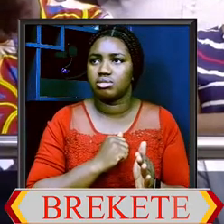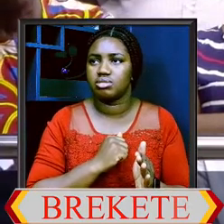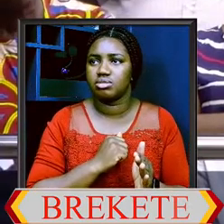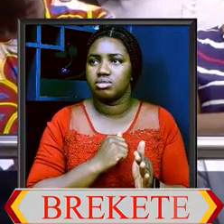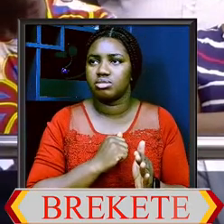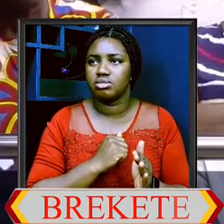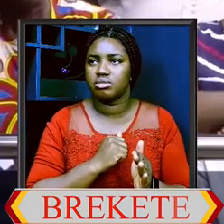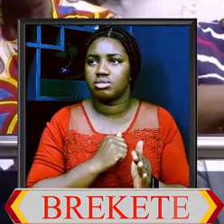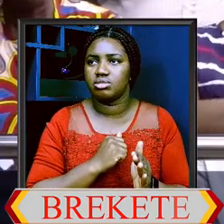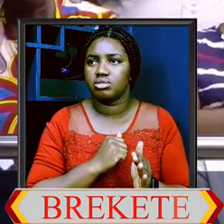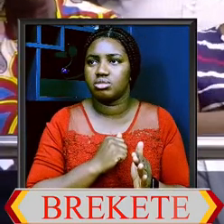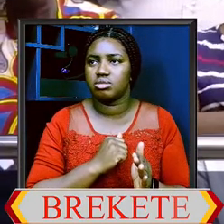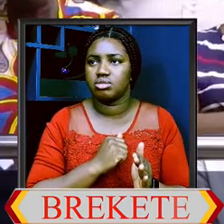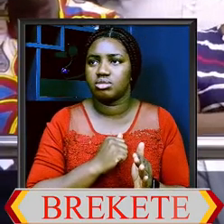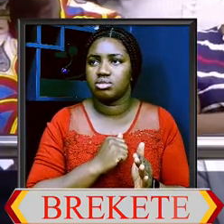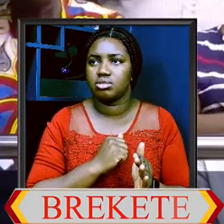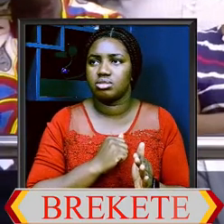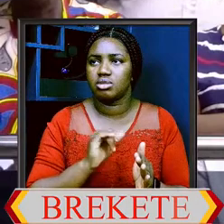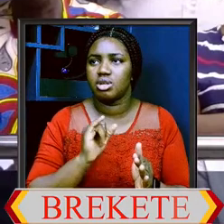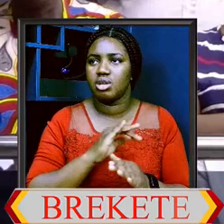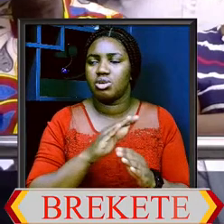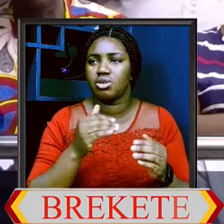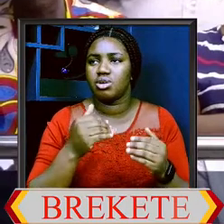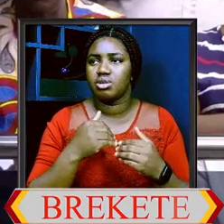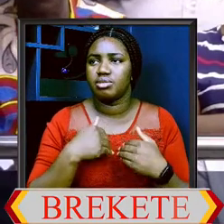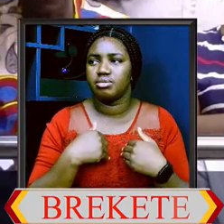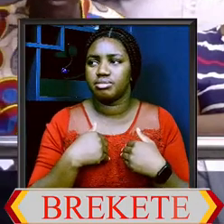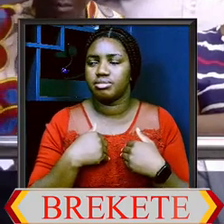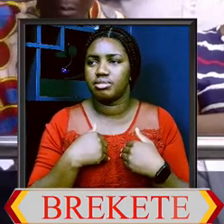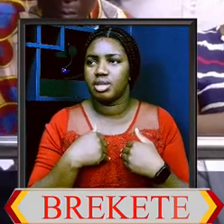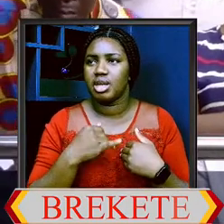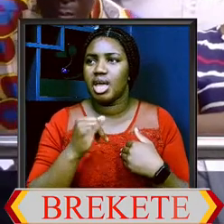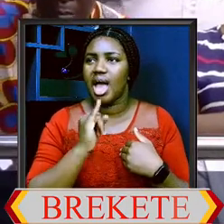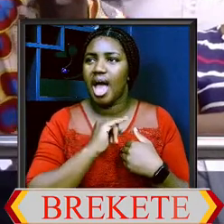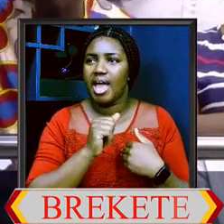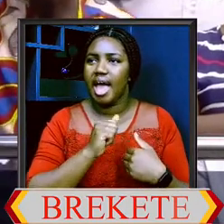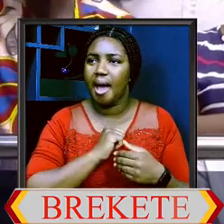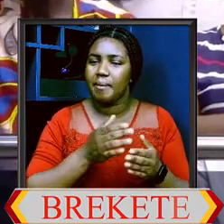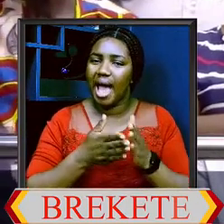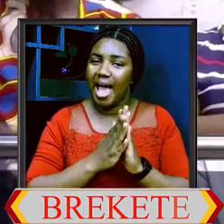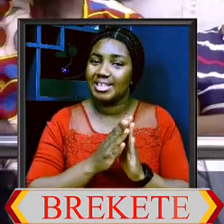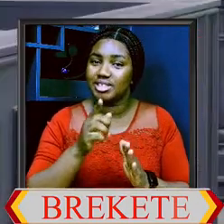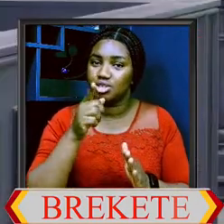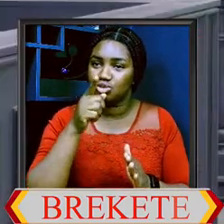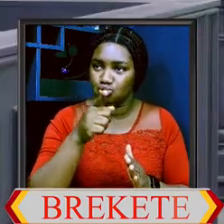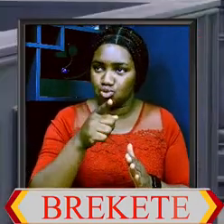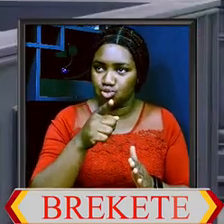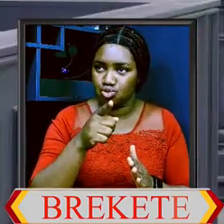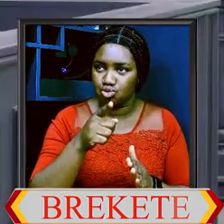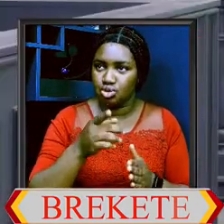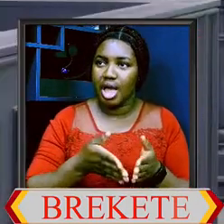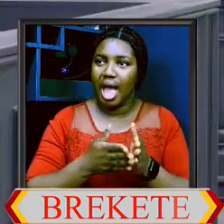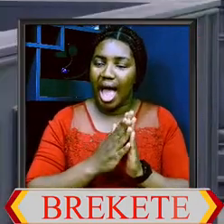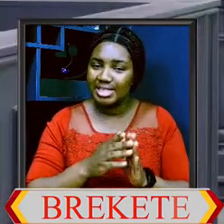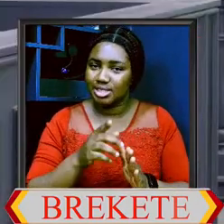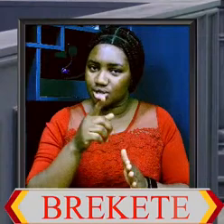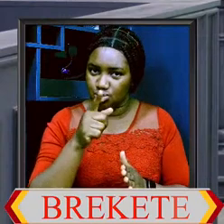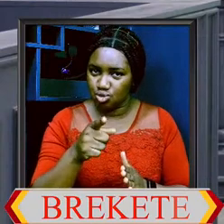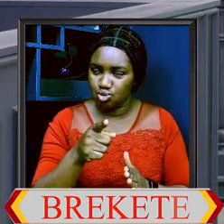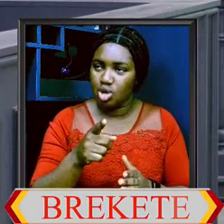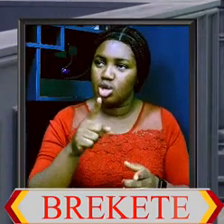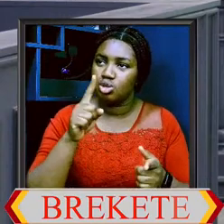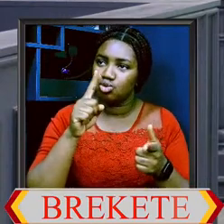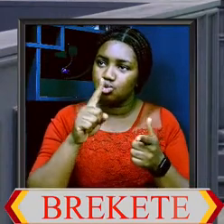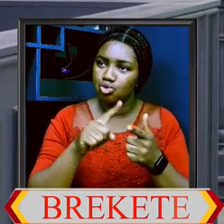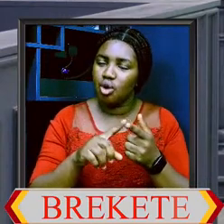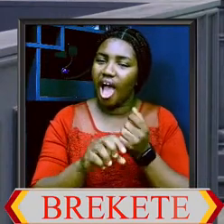I I don't have any question to that sir I am asking you asking you